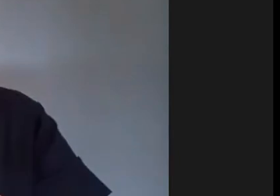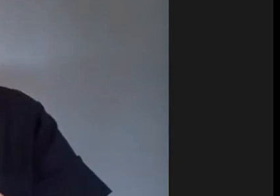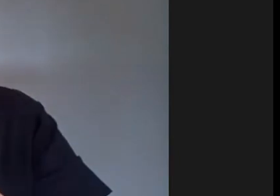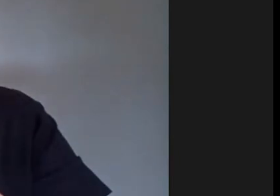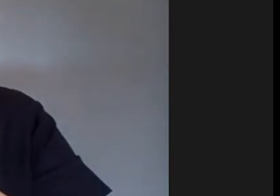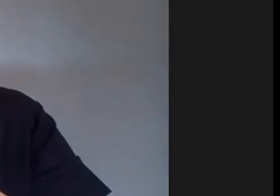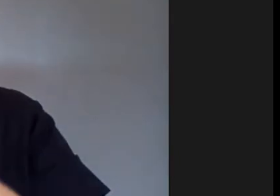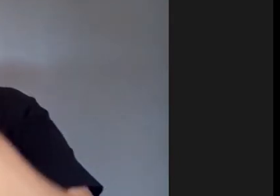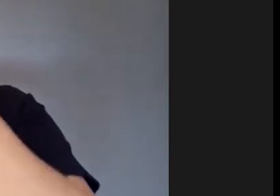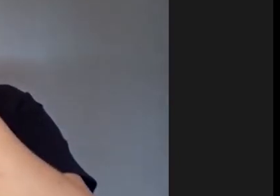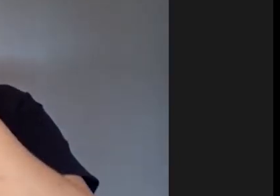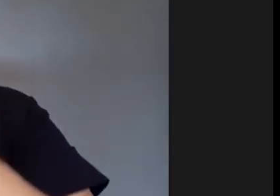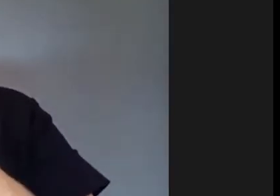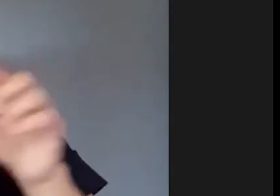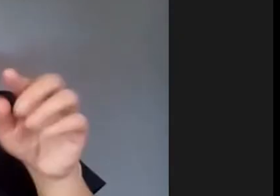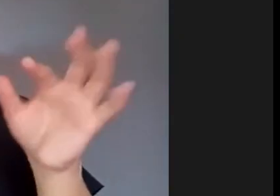So in this sentence,